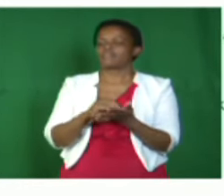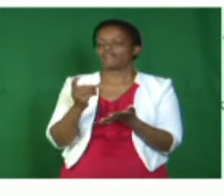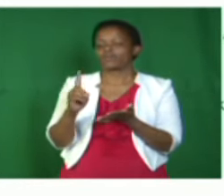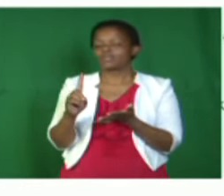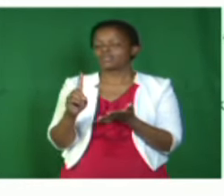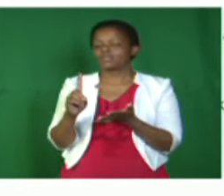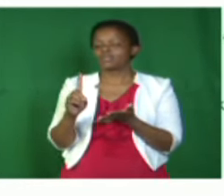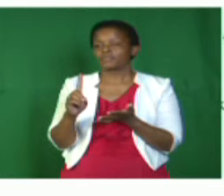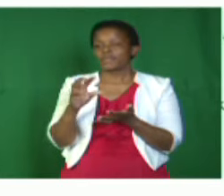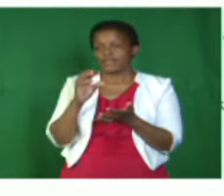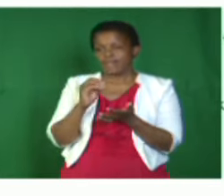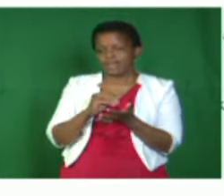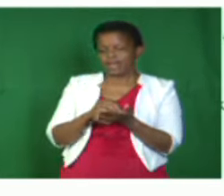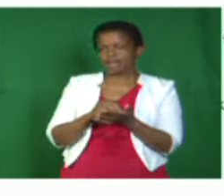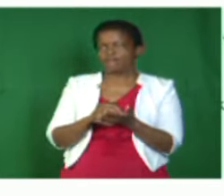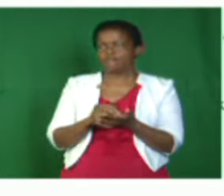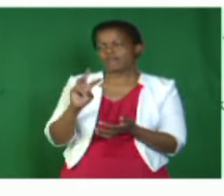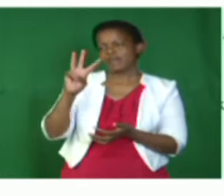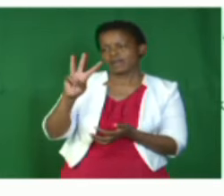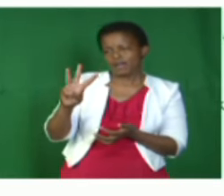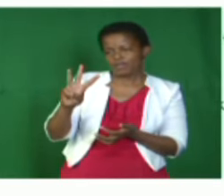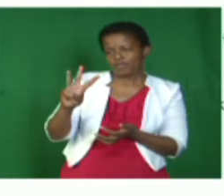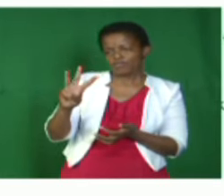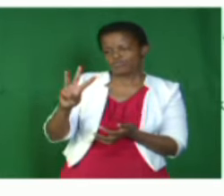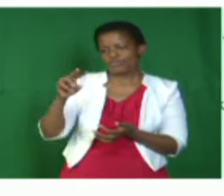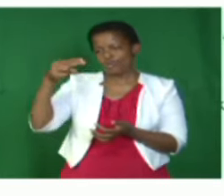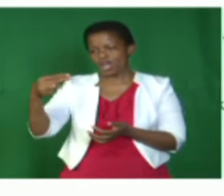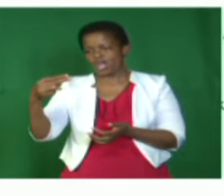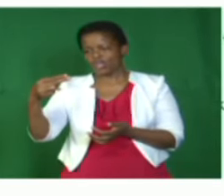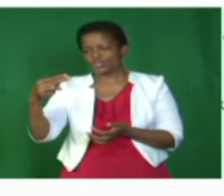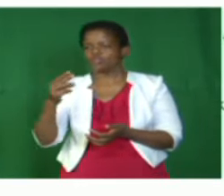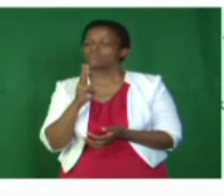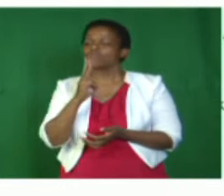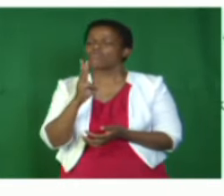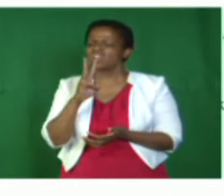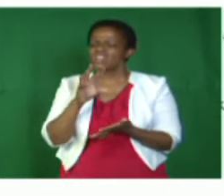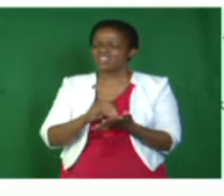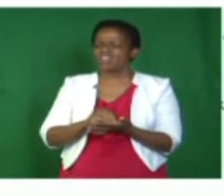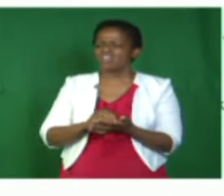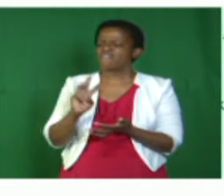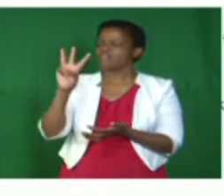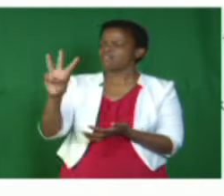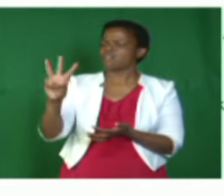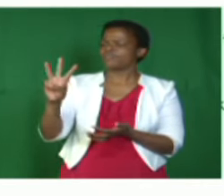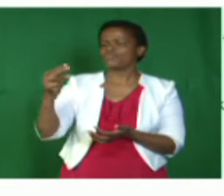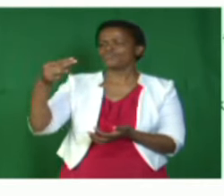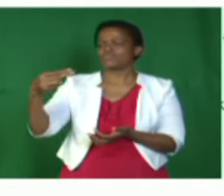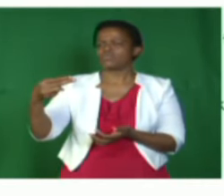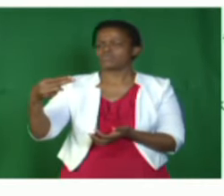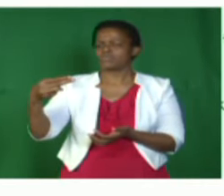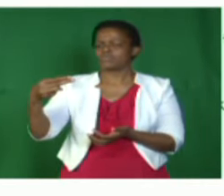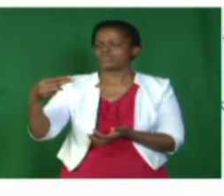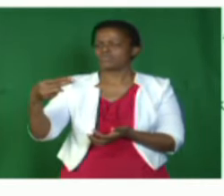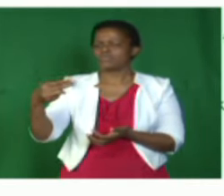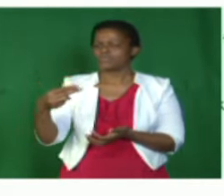of certain WH words. I am going to speak about these a few of these WH words, but I am